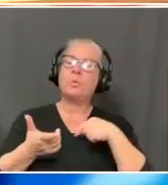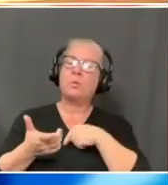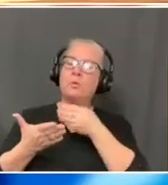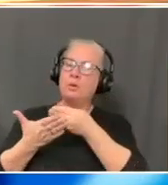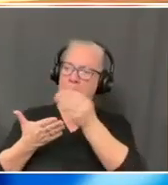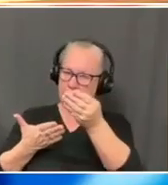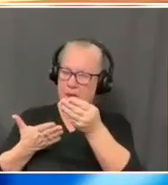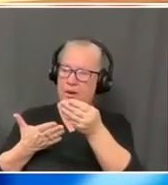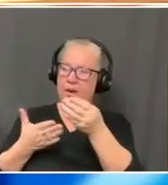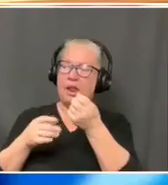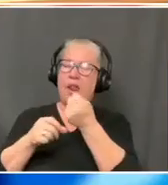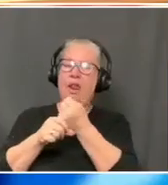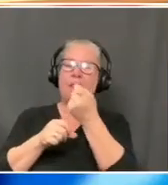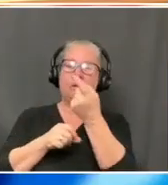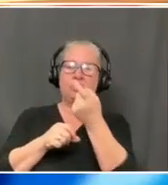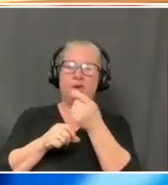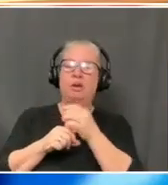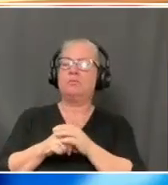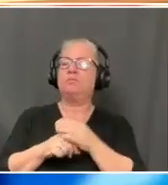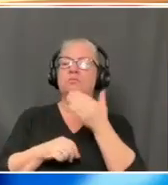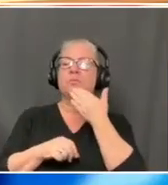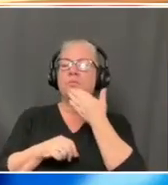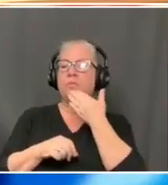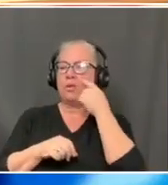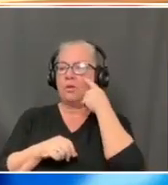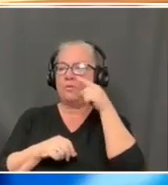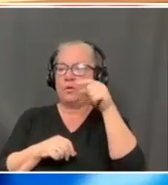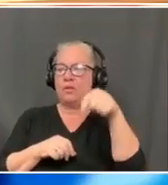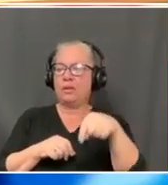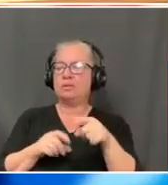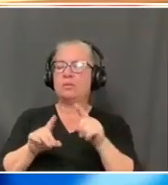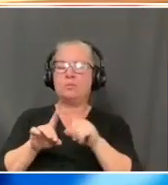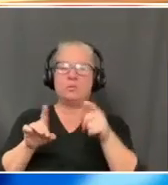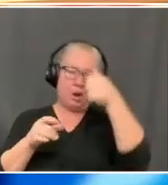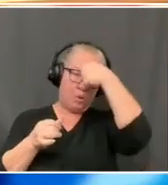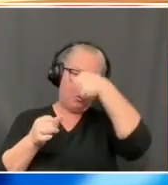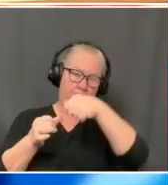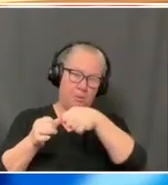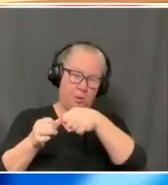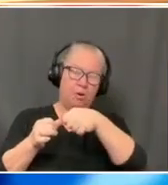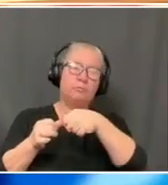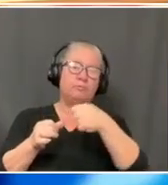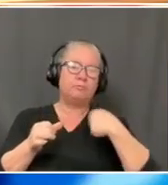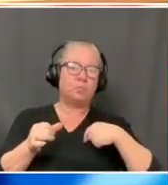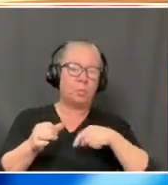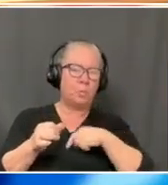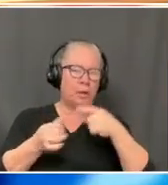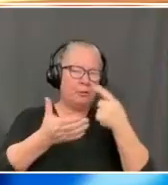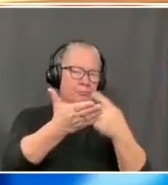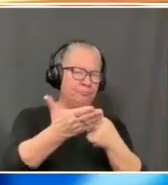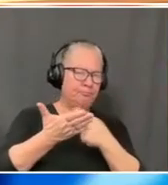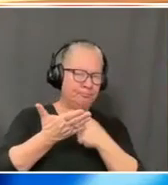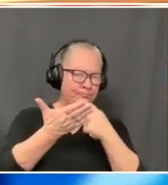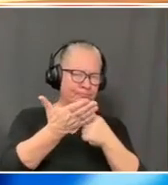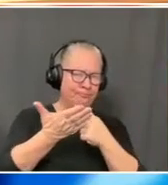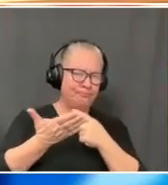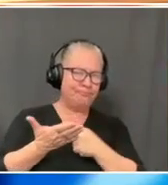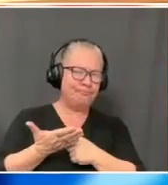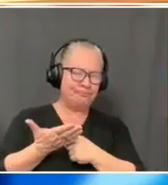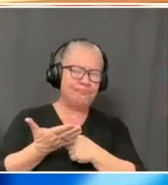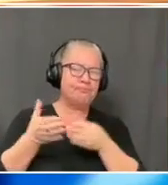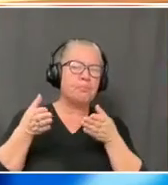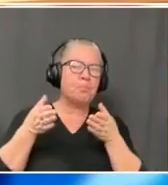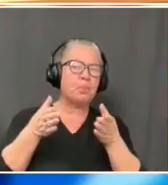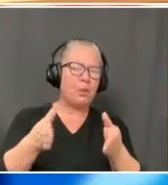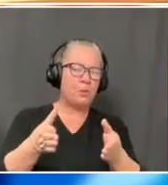do remember, thank you for this, and but I do remember we talked about a way that we can see the